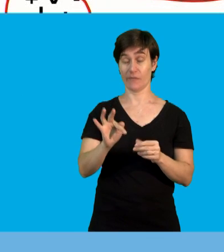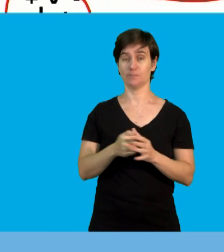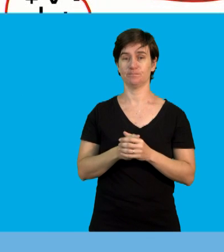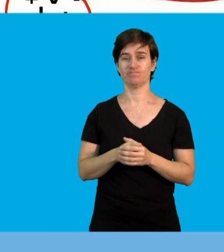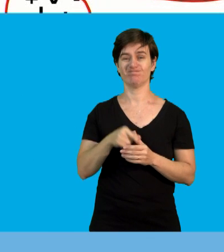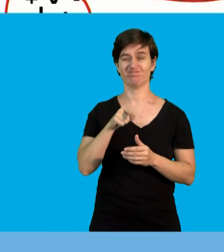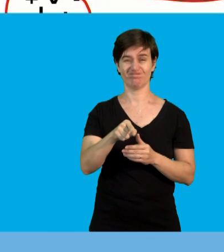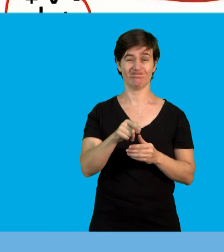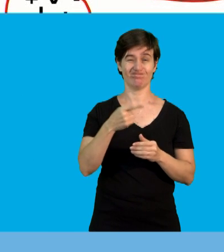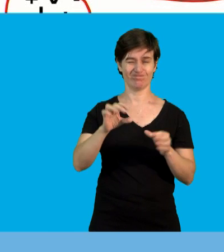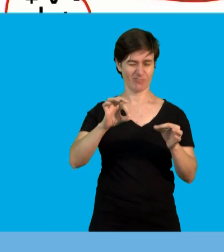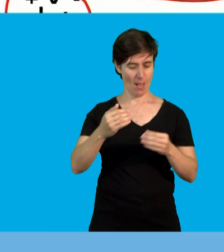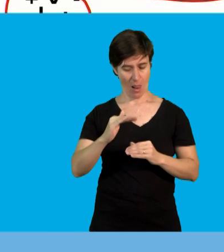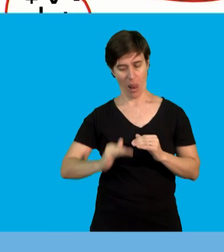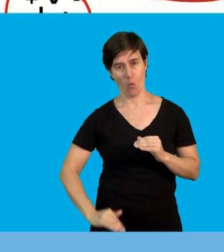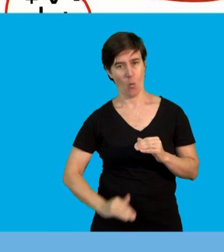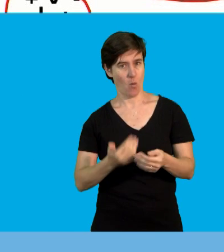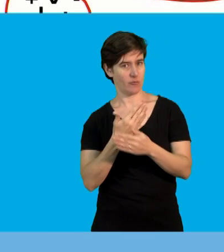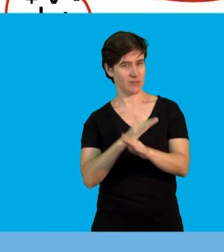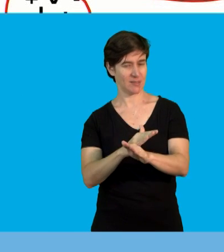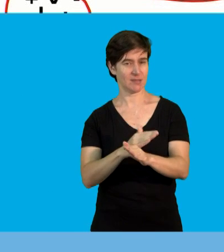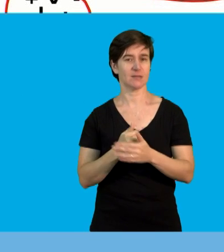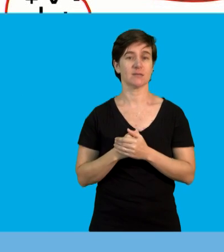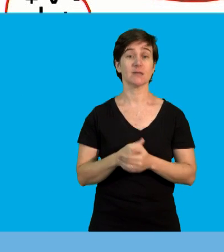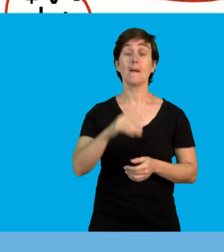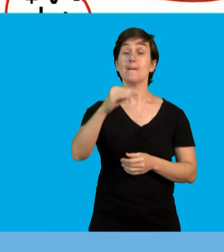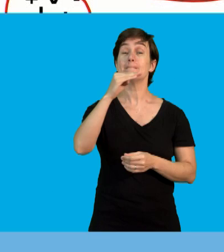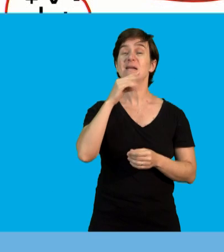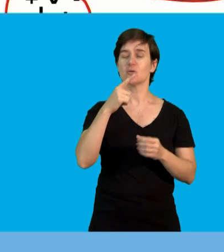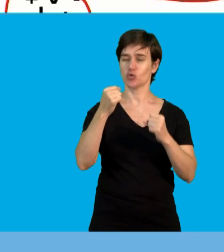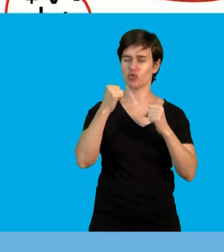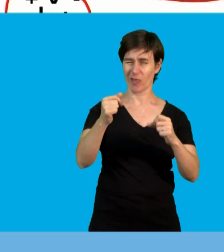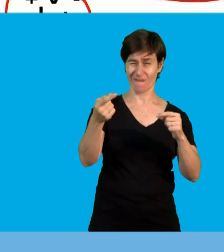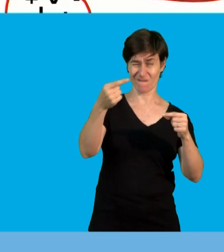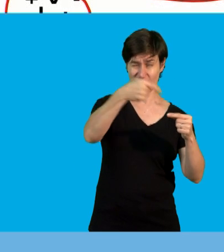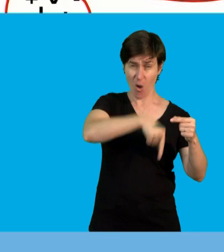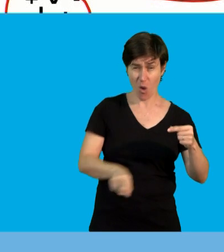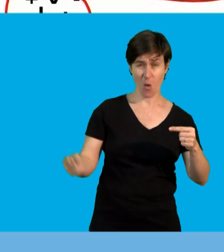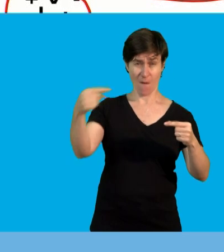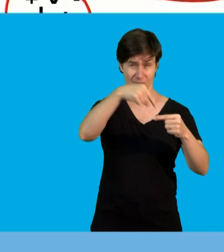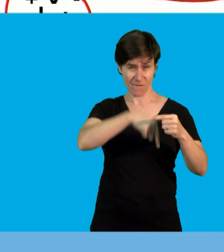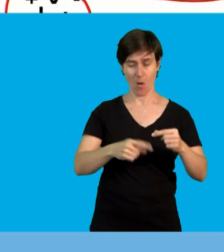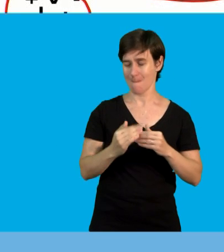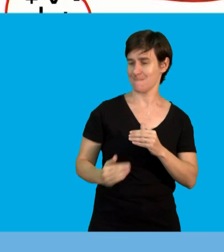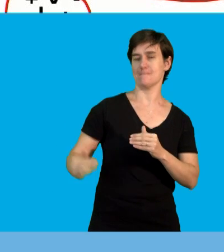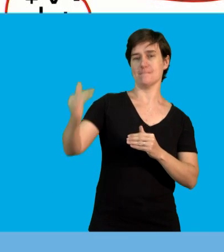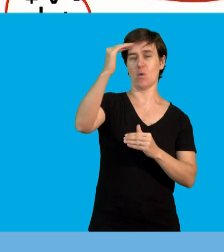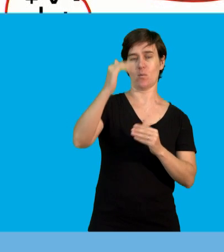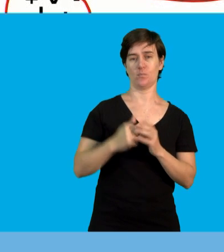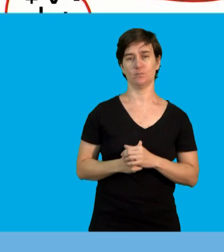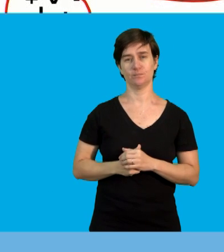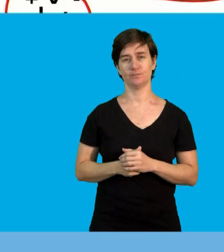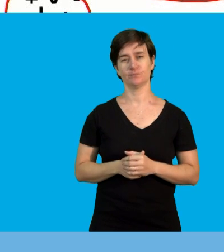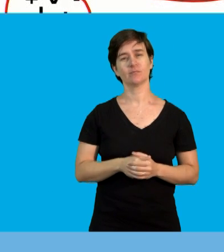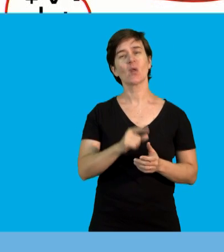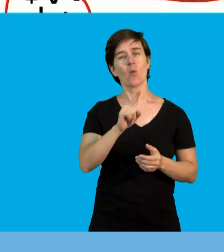now the conductor has a low resistance, that means the current strength flowing in this conductor is going to increase, it is going to